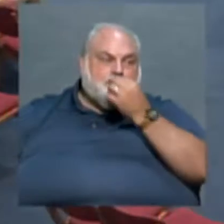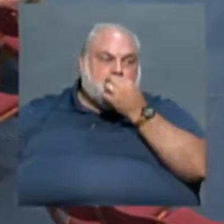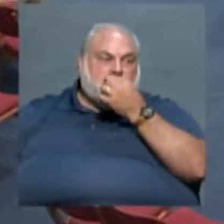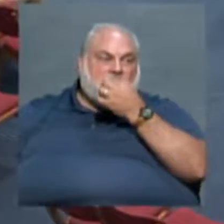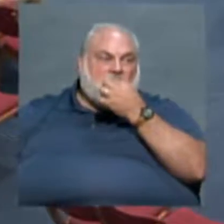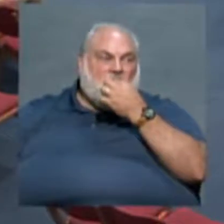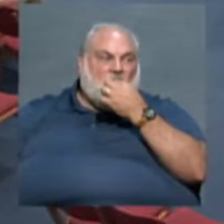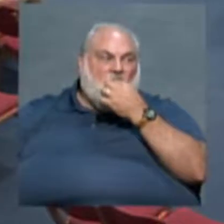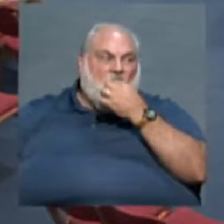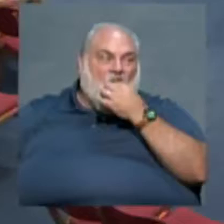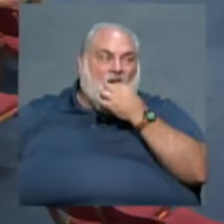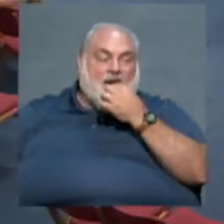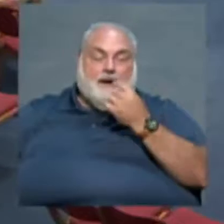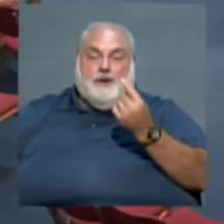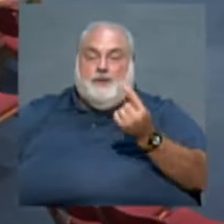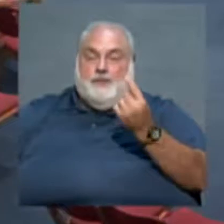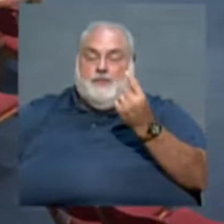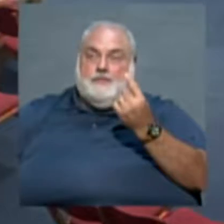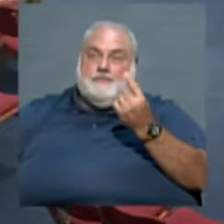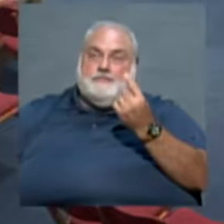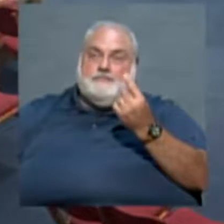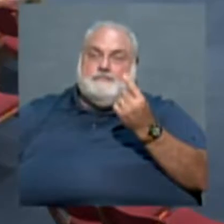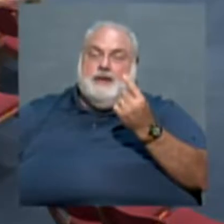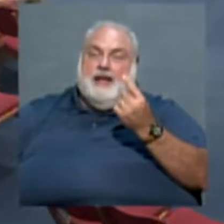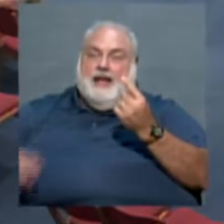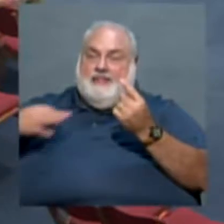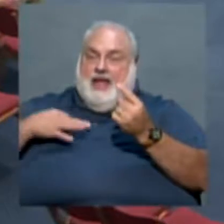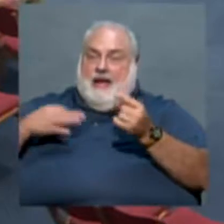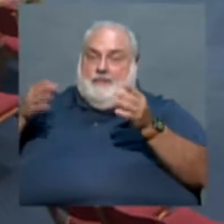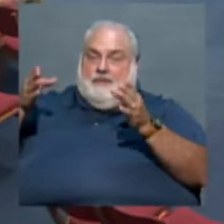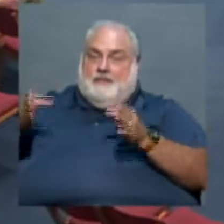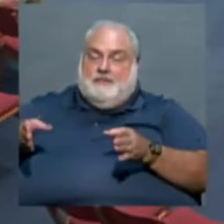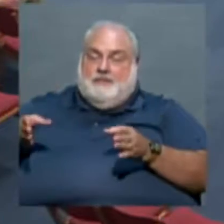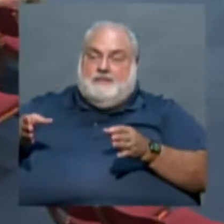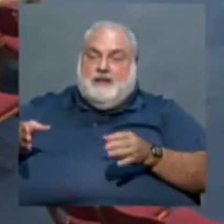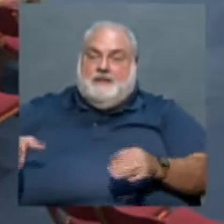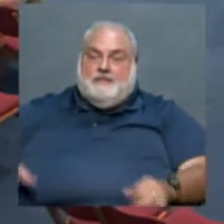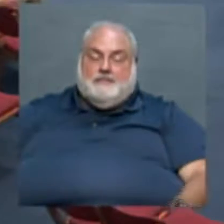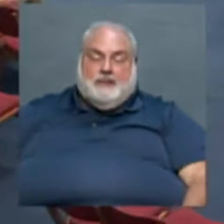Moore. We have one car, or well, let's get the applicant up, please.